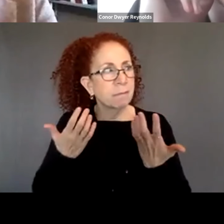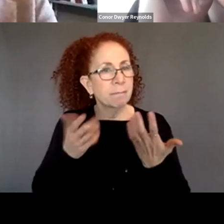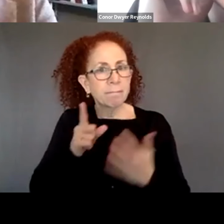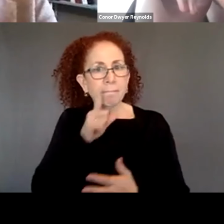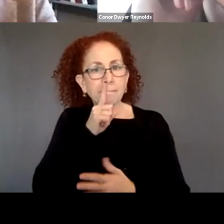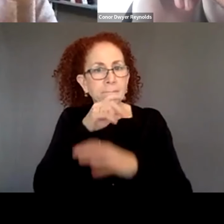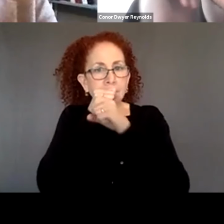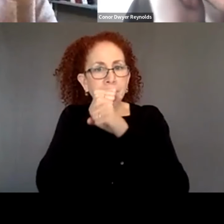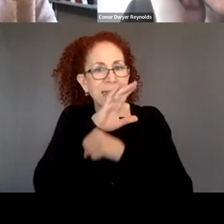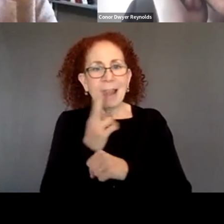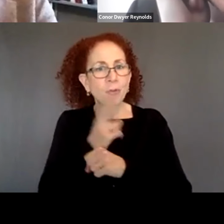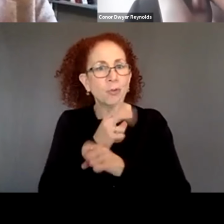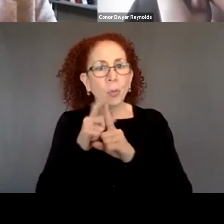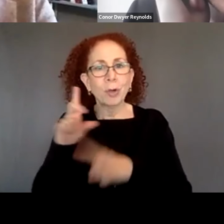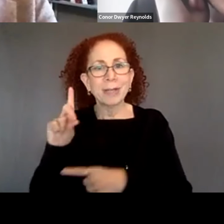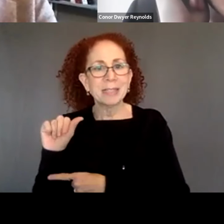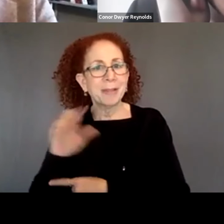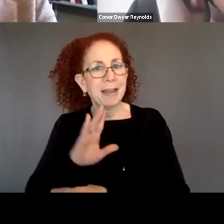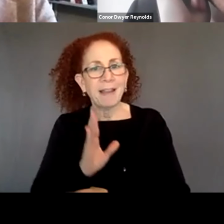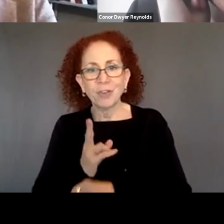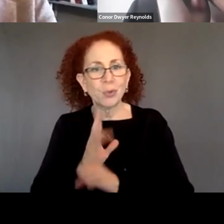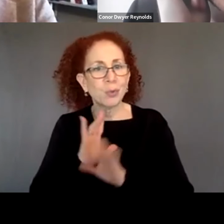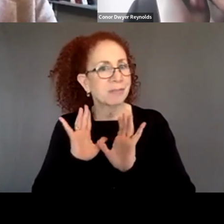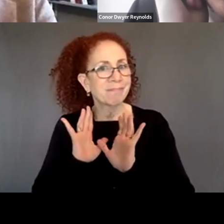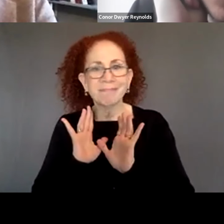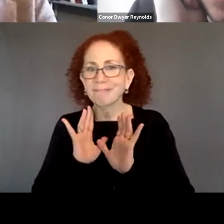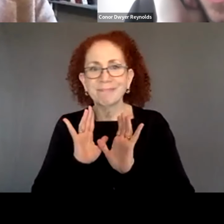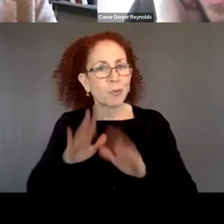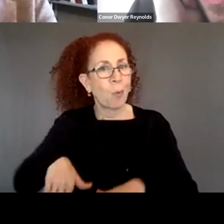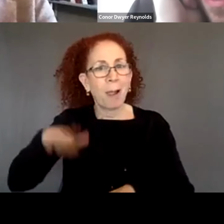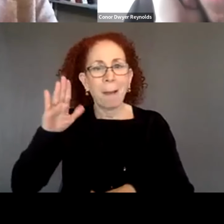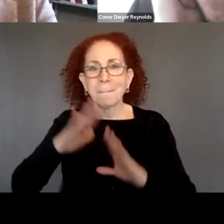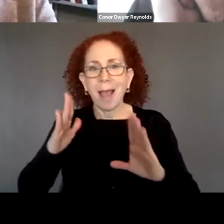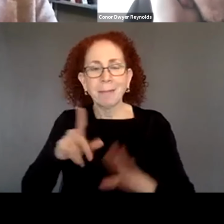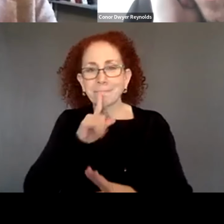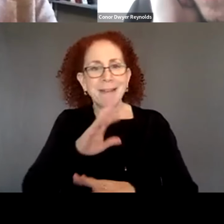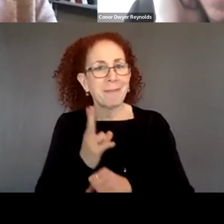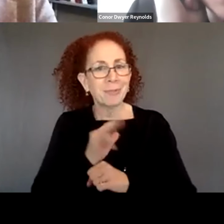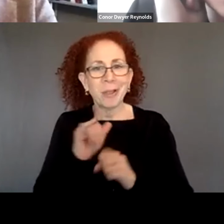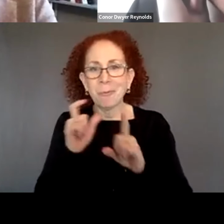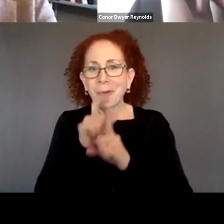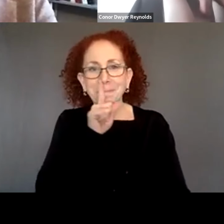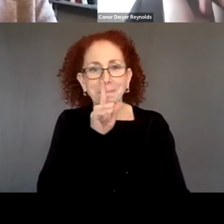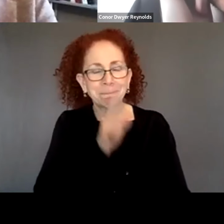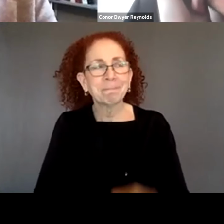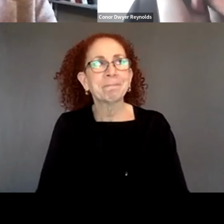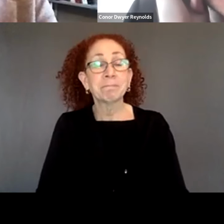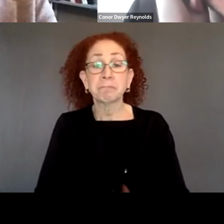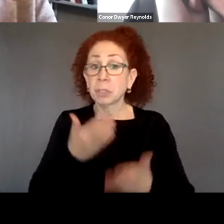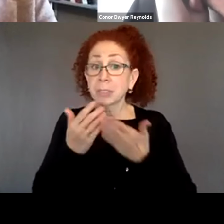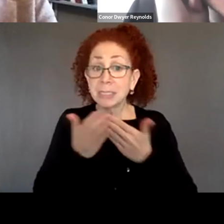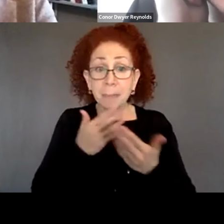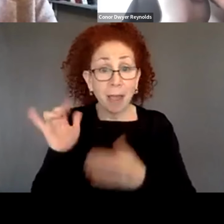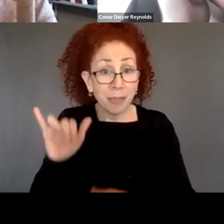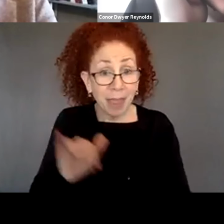about the word disability. It was never used in our household at all. And despite this fact,